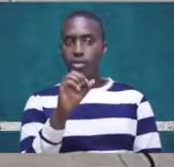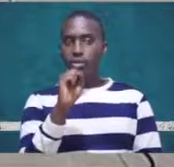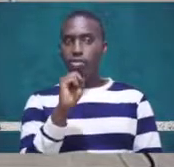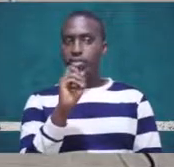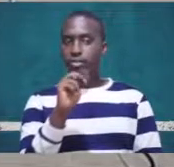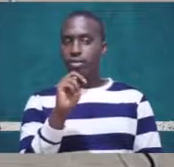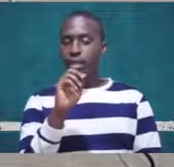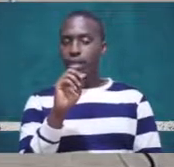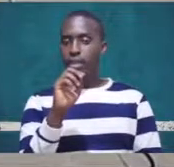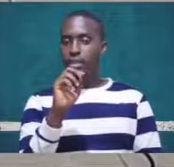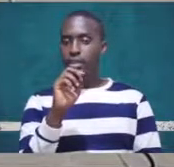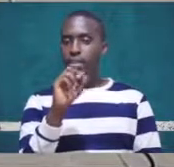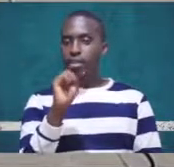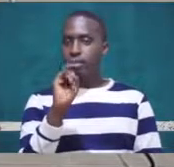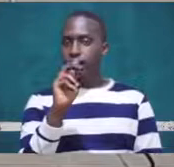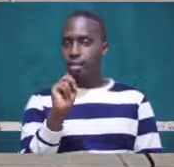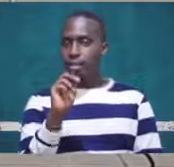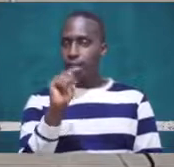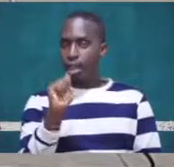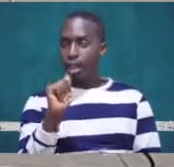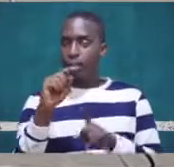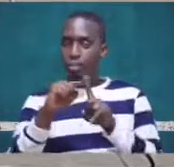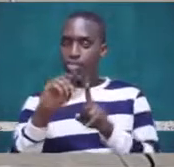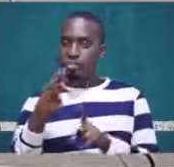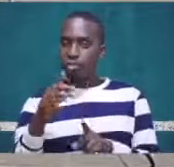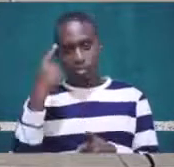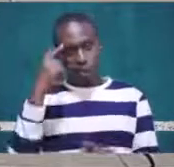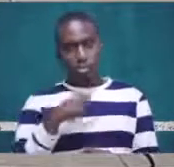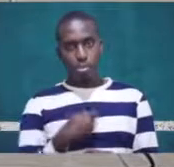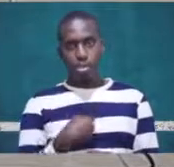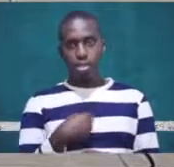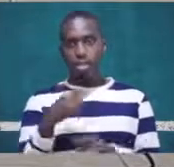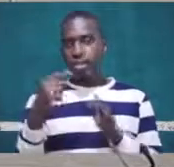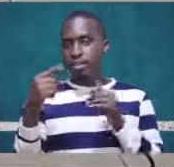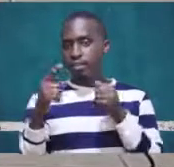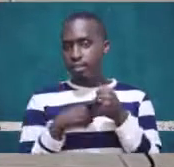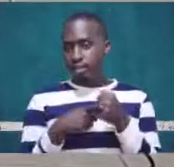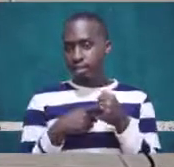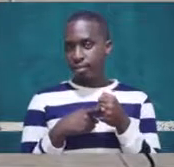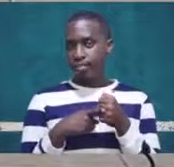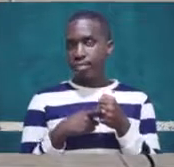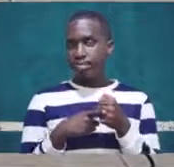sine A plus B. For me it is 6